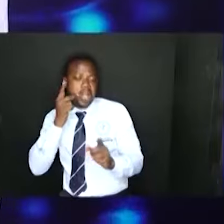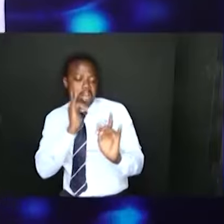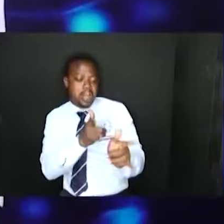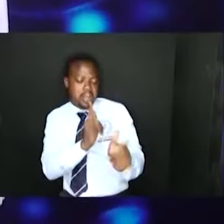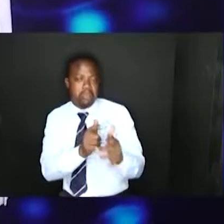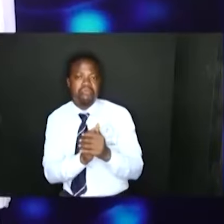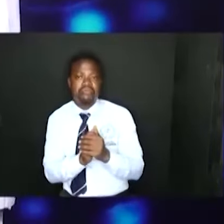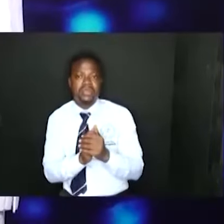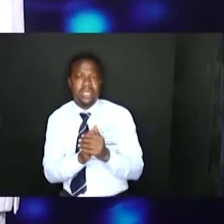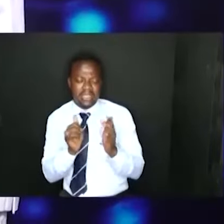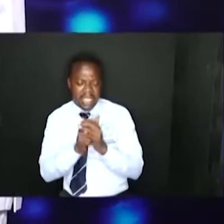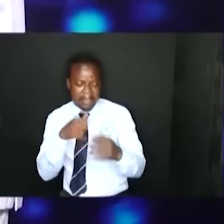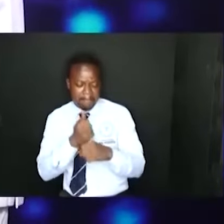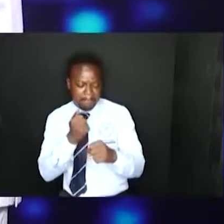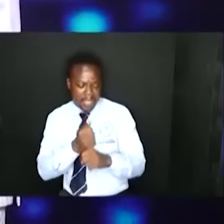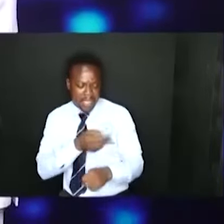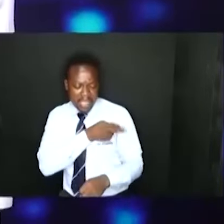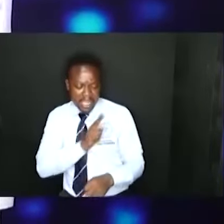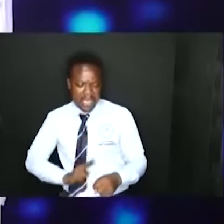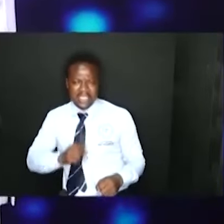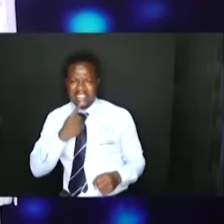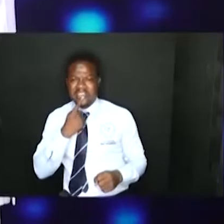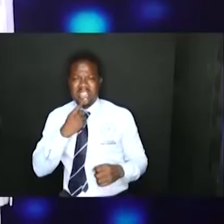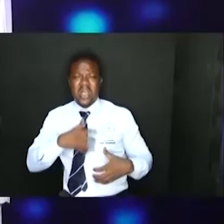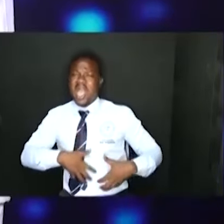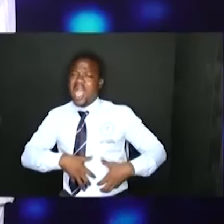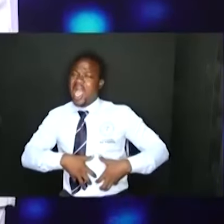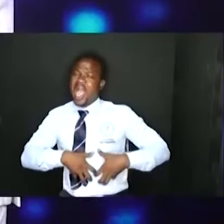And this irritated her, Hannah.